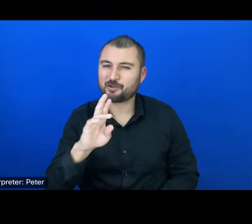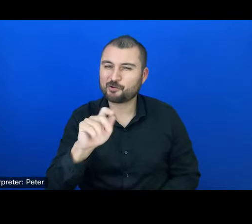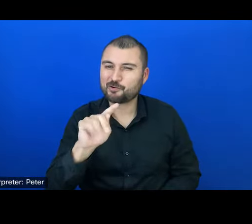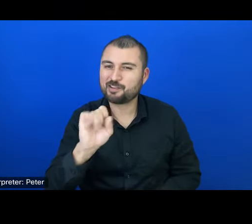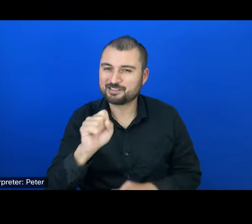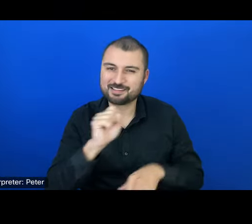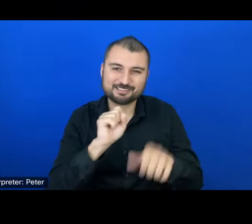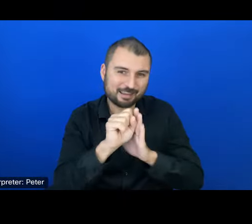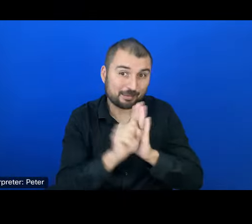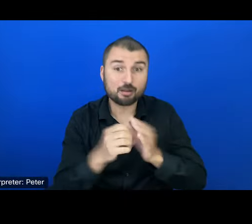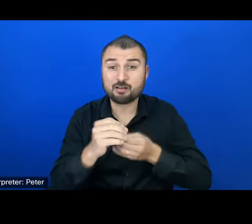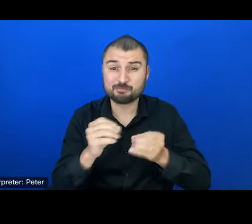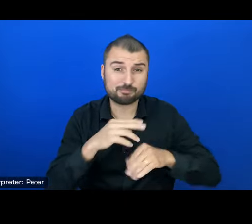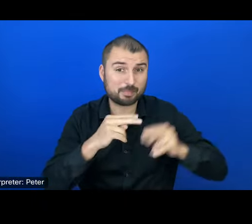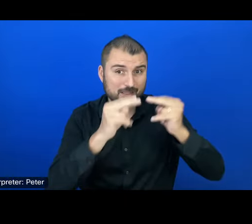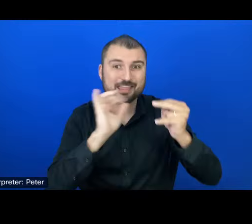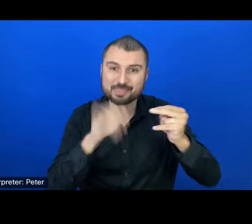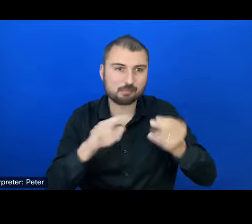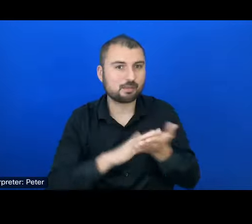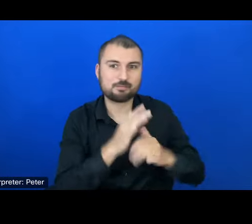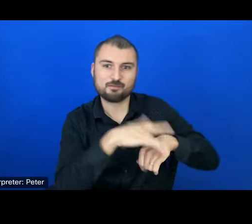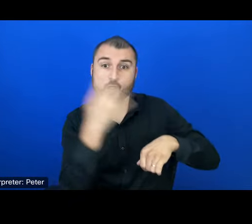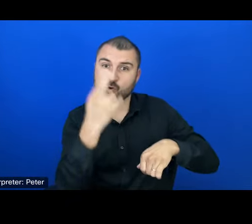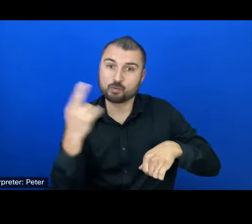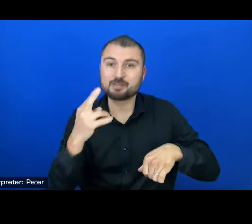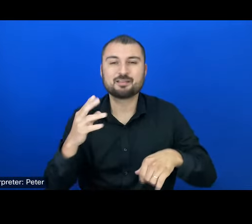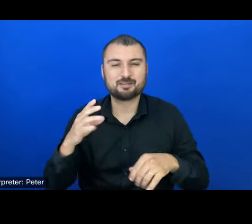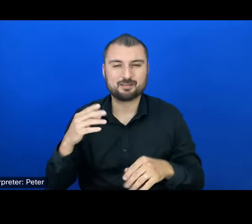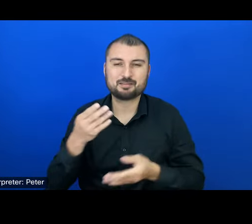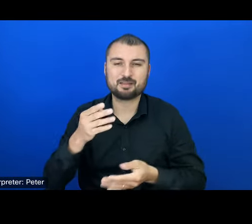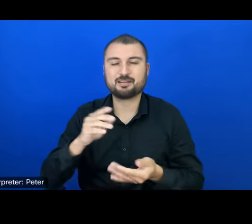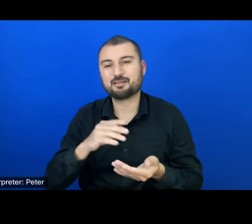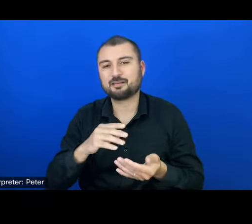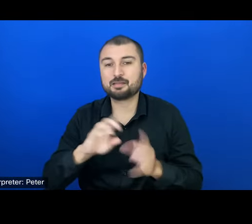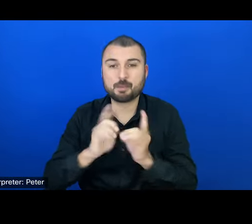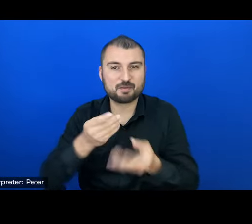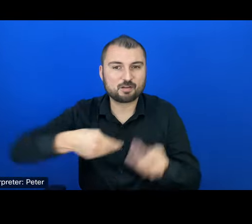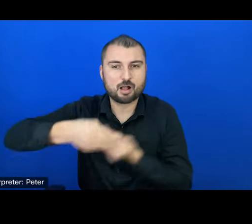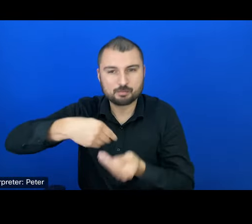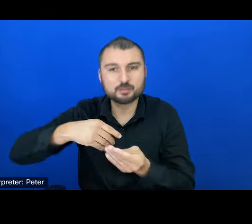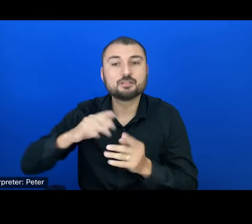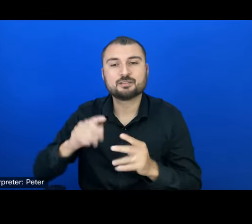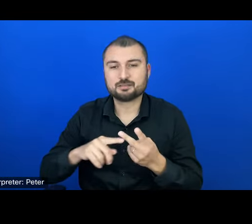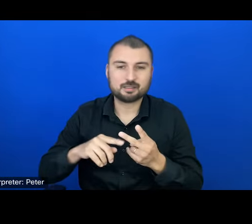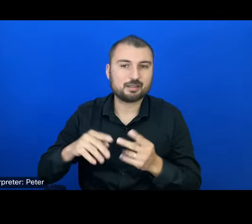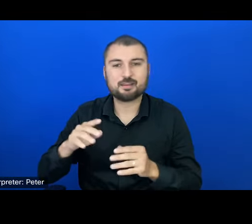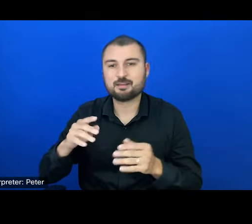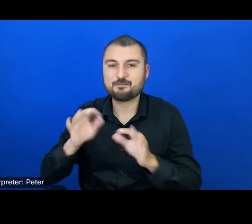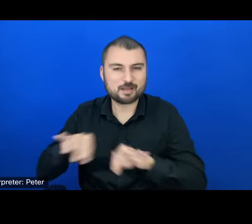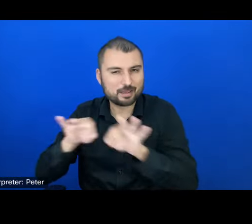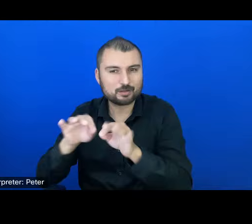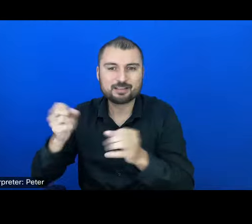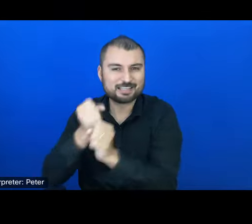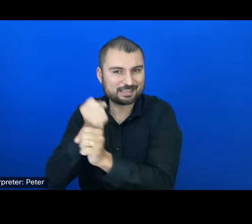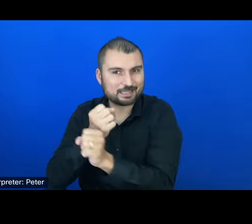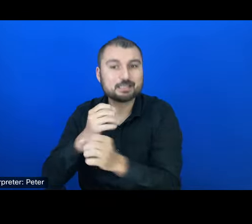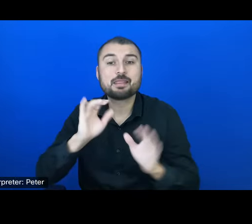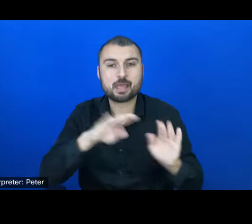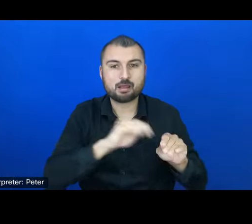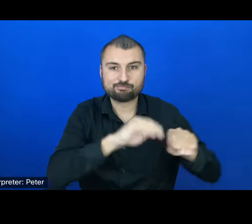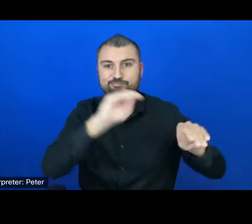Building. And that space becomes available largely because the Department of Commerce and the Office of Vital Statistics is vacating that building, moving into the